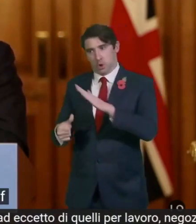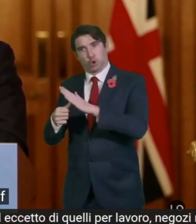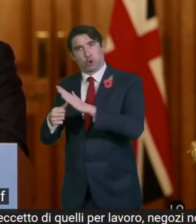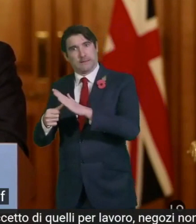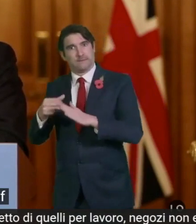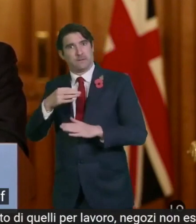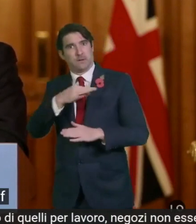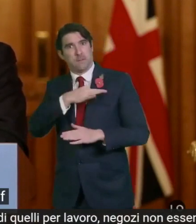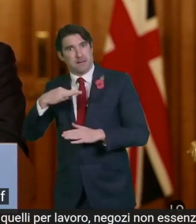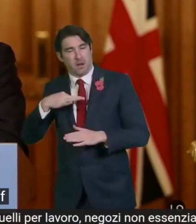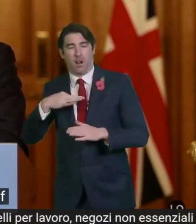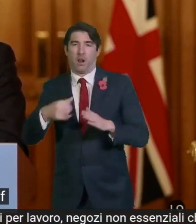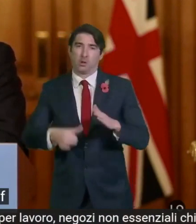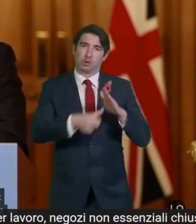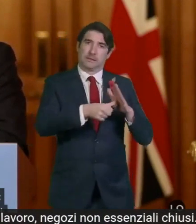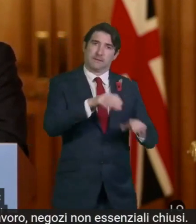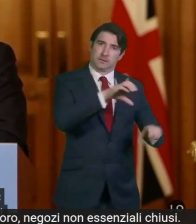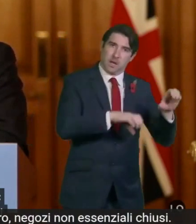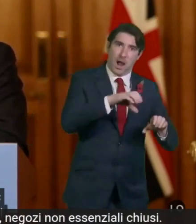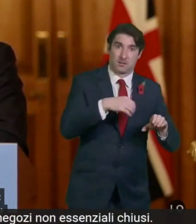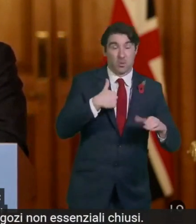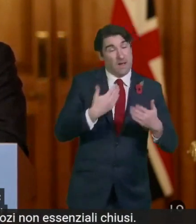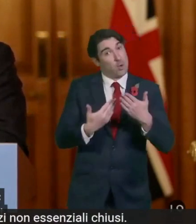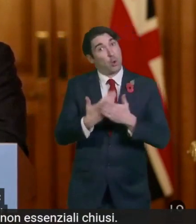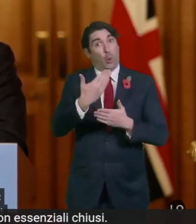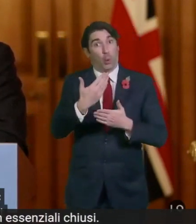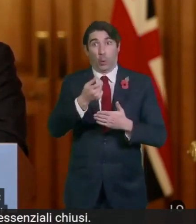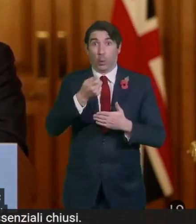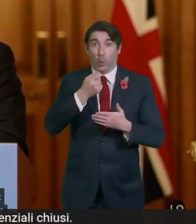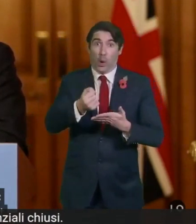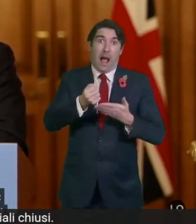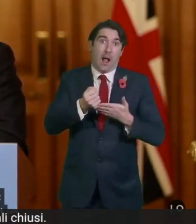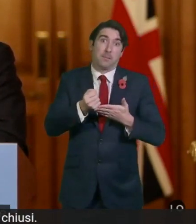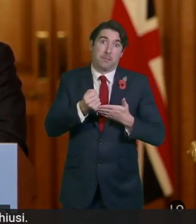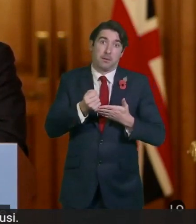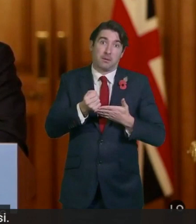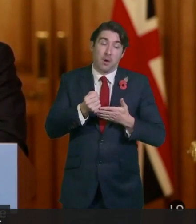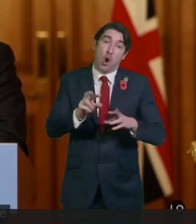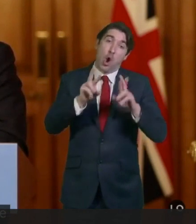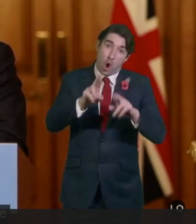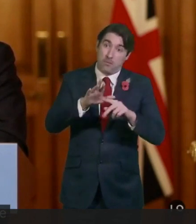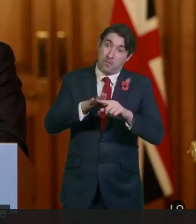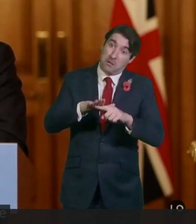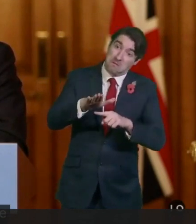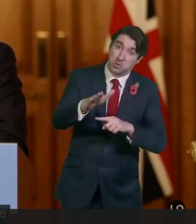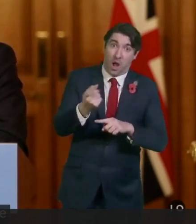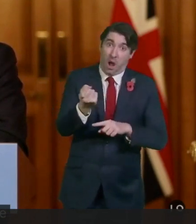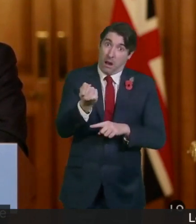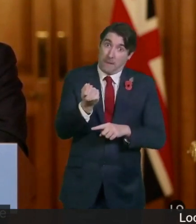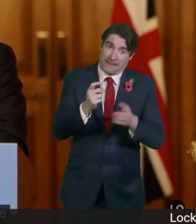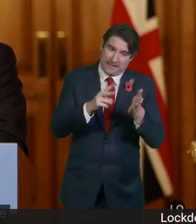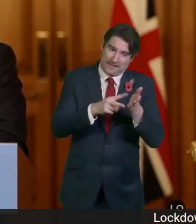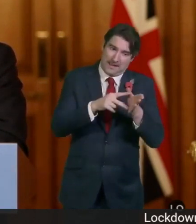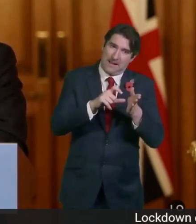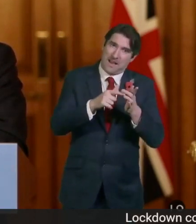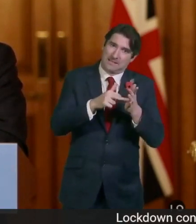dexamethasone, the realistic, though by no means certain, but realistic prospect of a vaccine, and then the hopes that